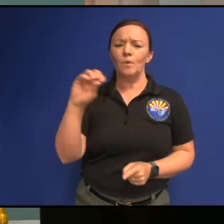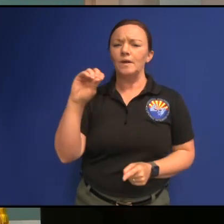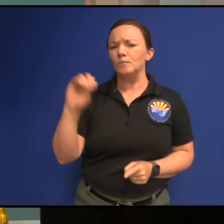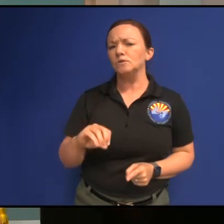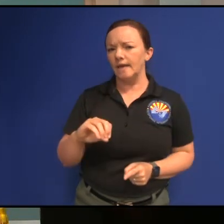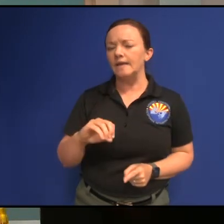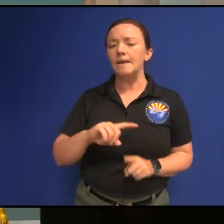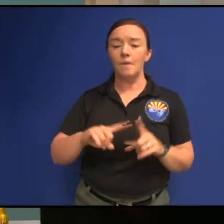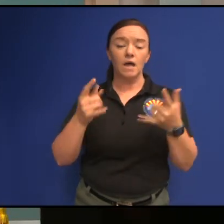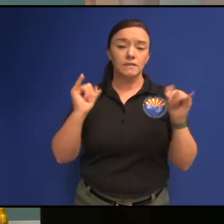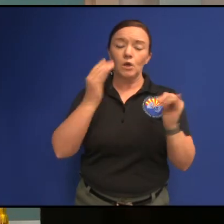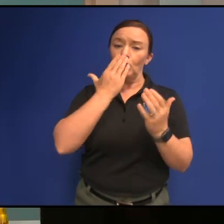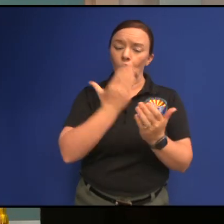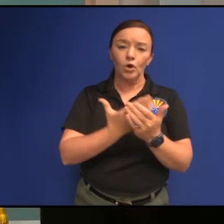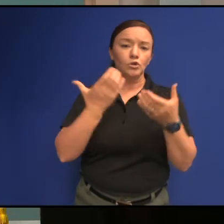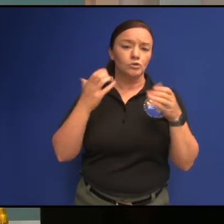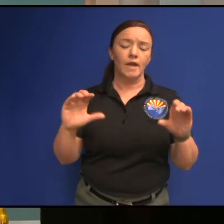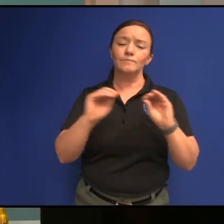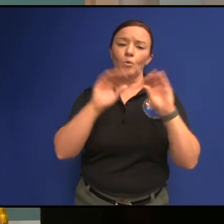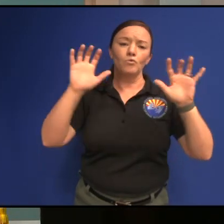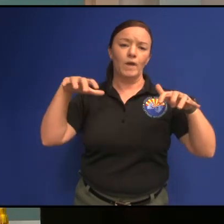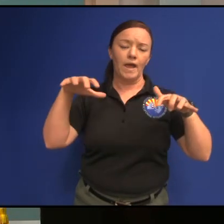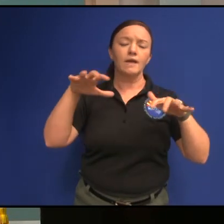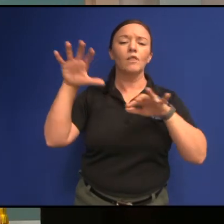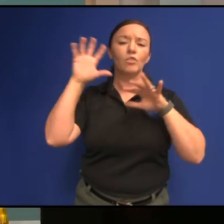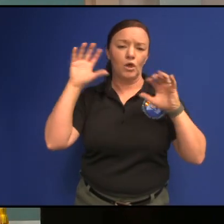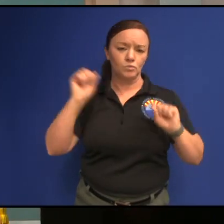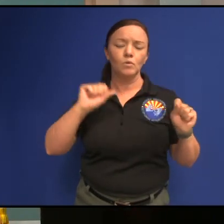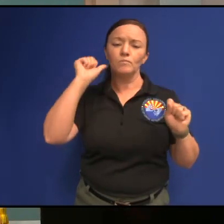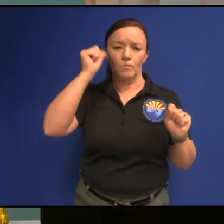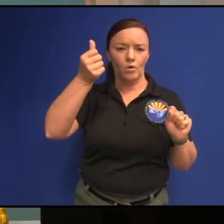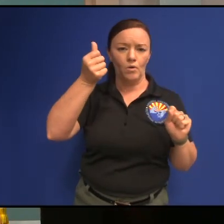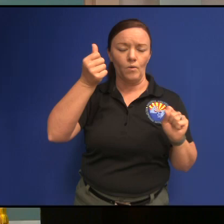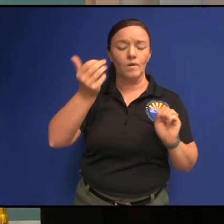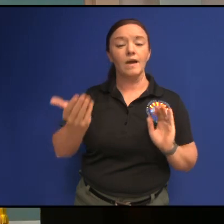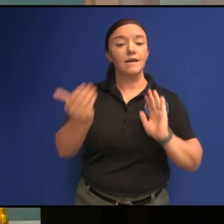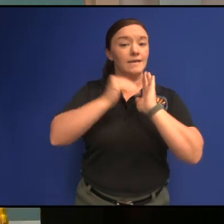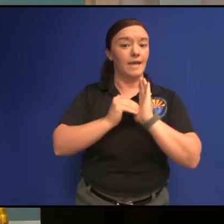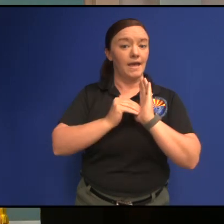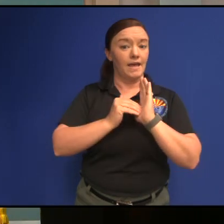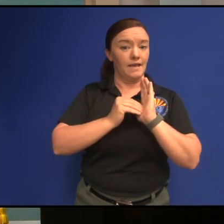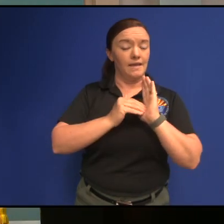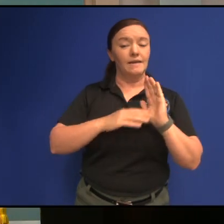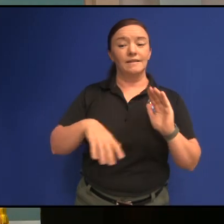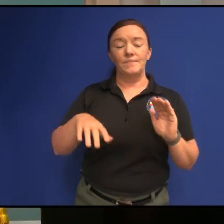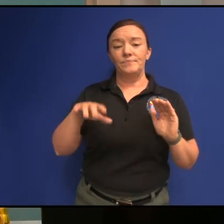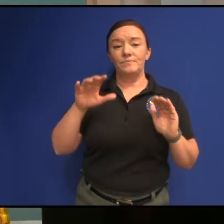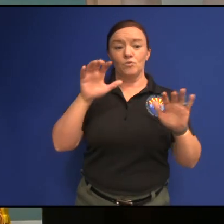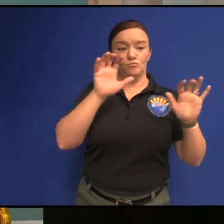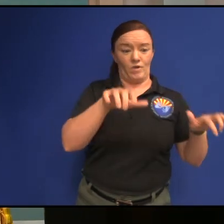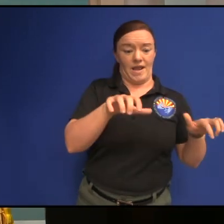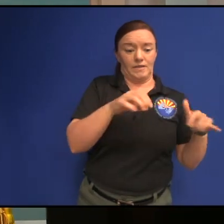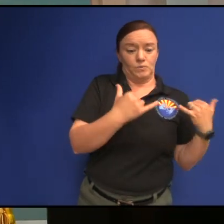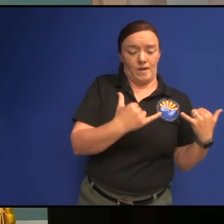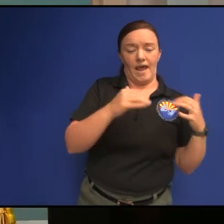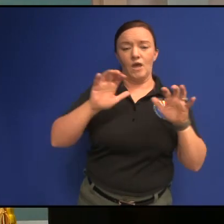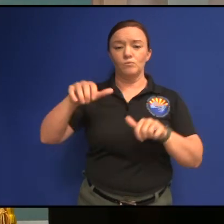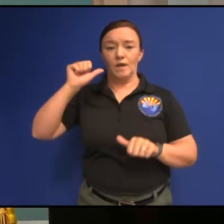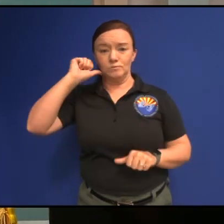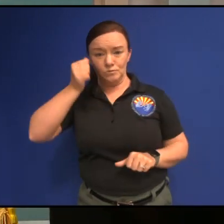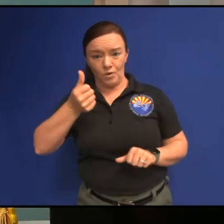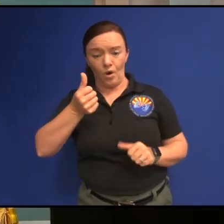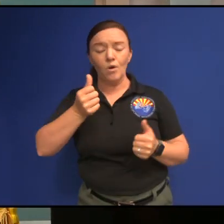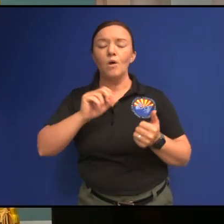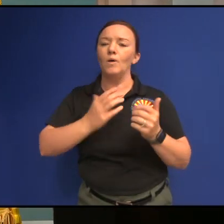that's still a pretty healthy chance that we'd see more showers and thunderstorms. And again, if we get more rain on top of an area where we got rain today, that even increases